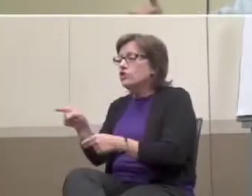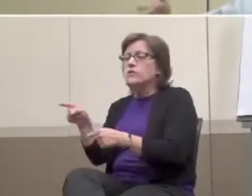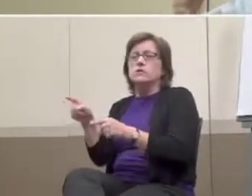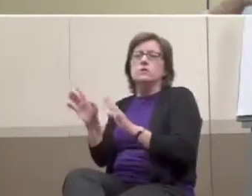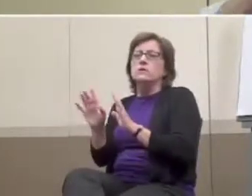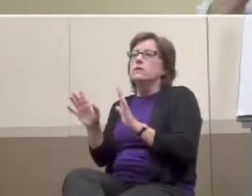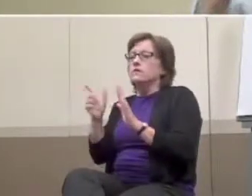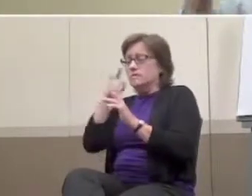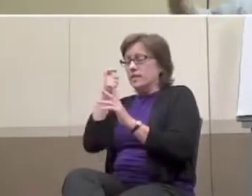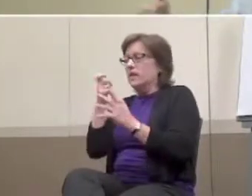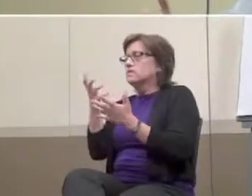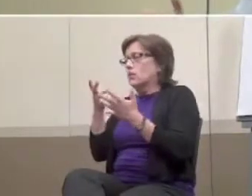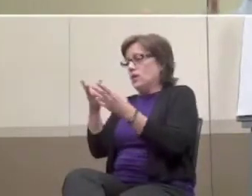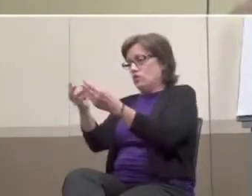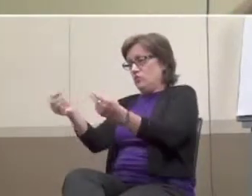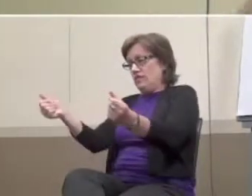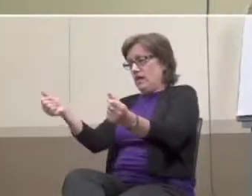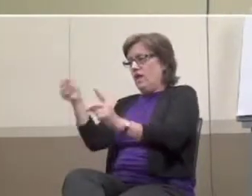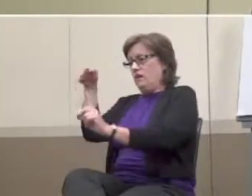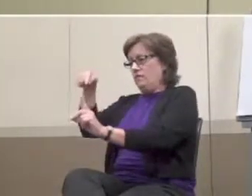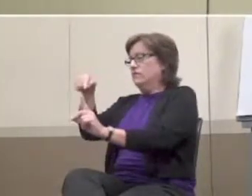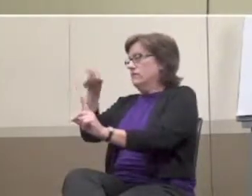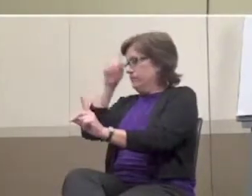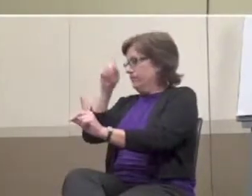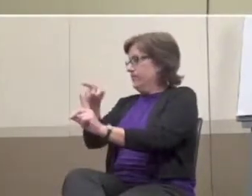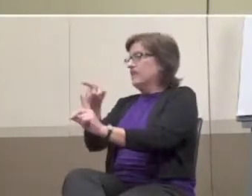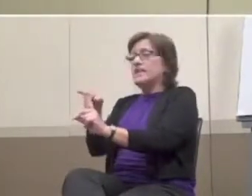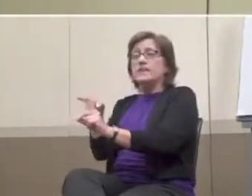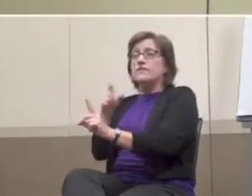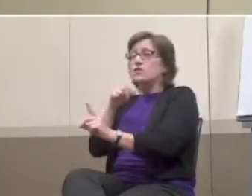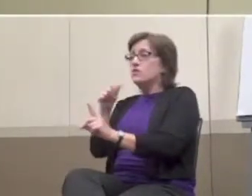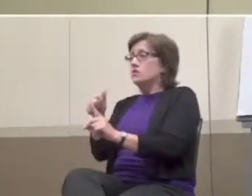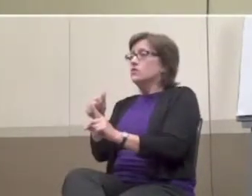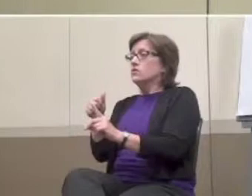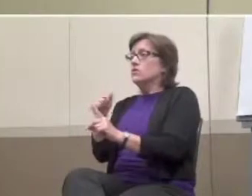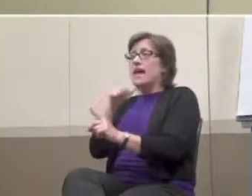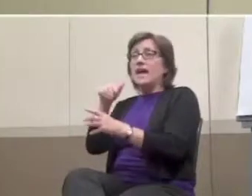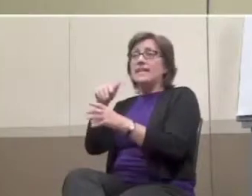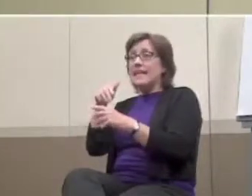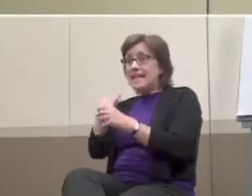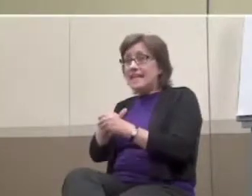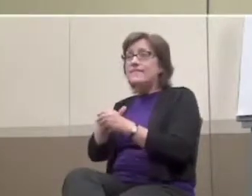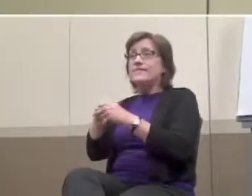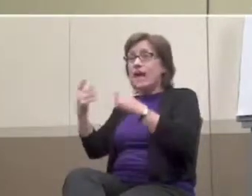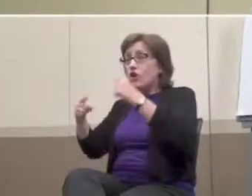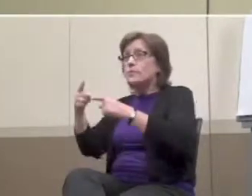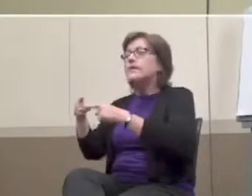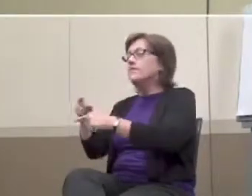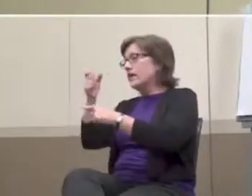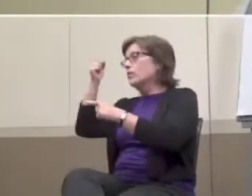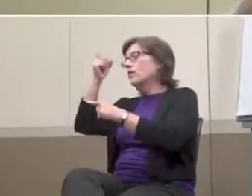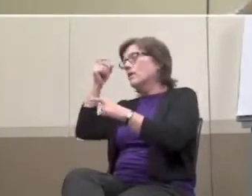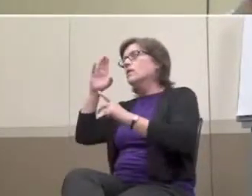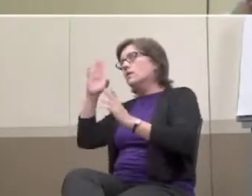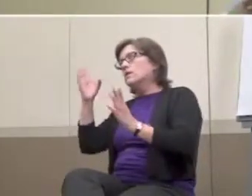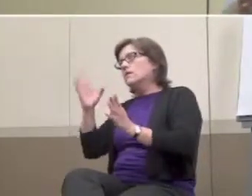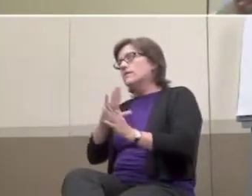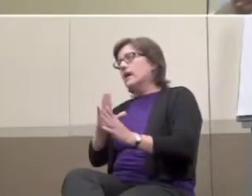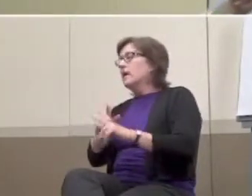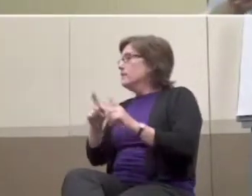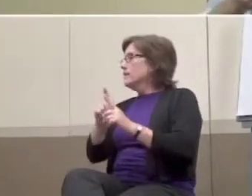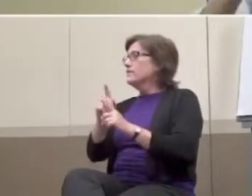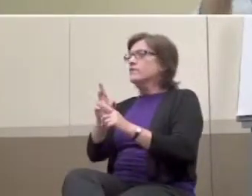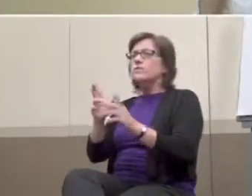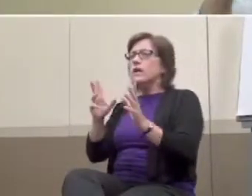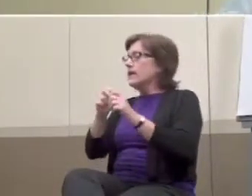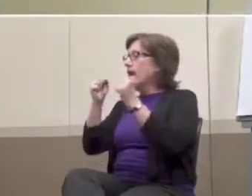towards resolution. That's where I want to go. And if you're not in an argument, they'll hear it. But if you're using that in the